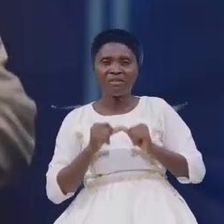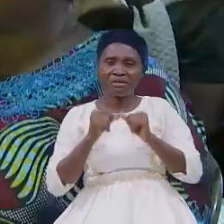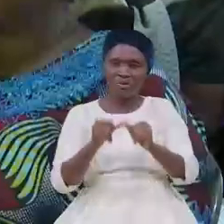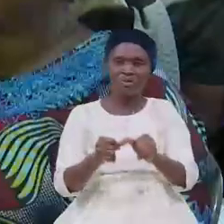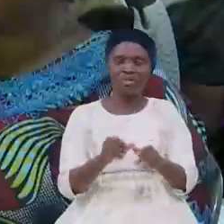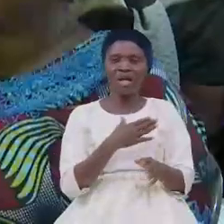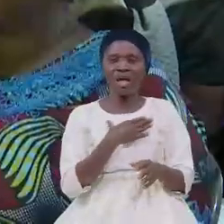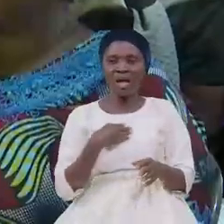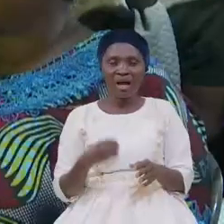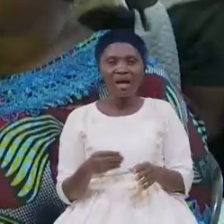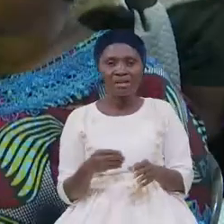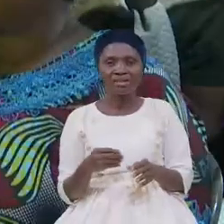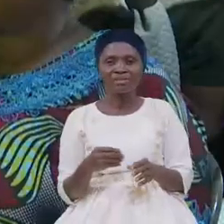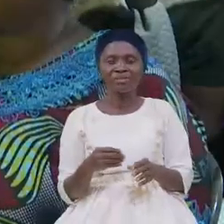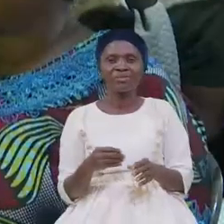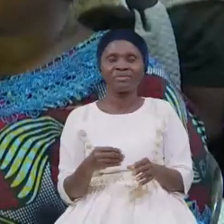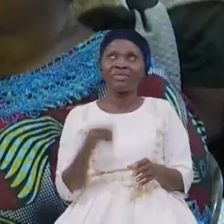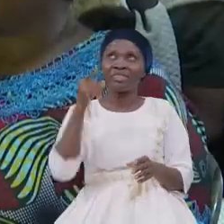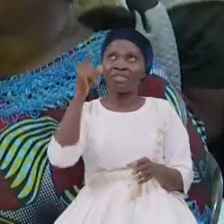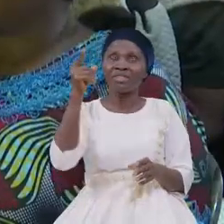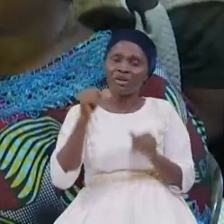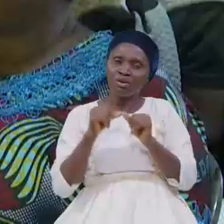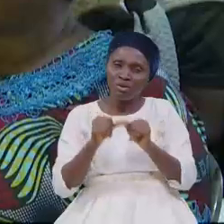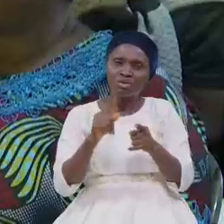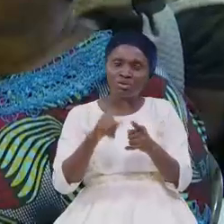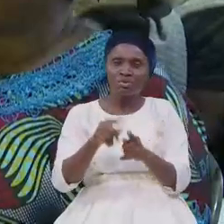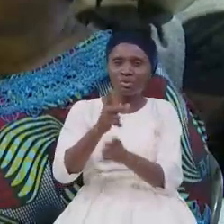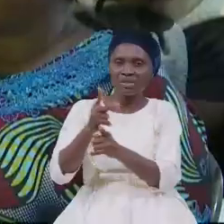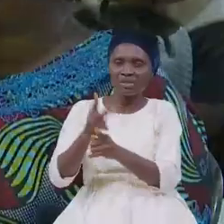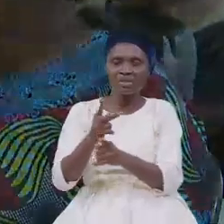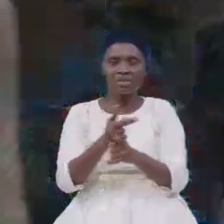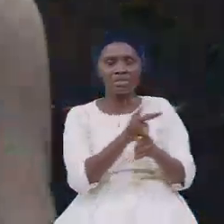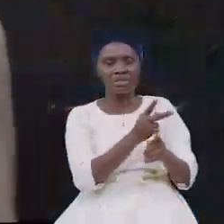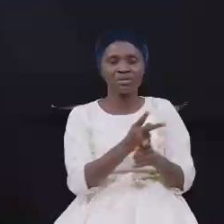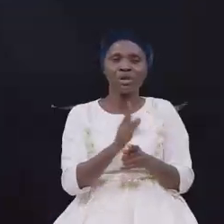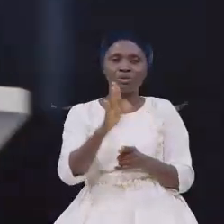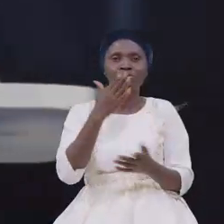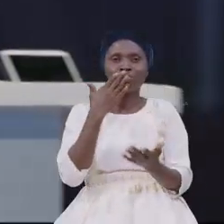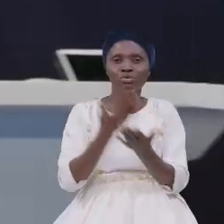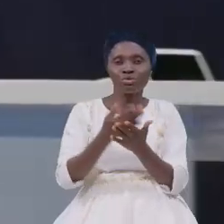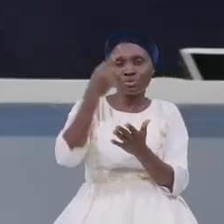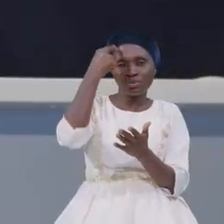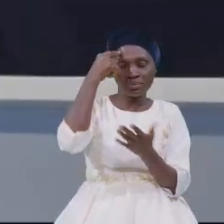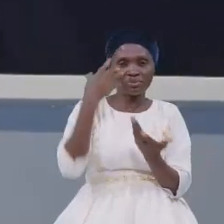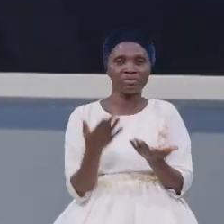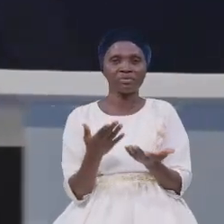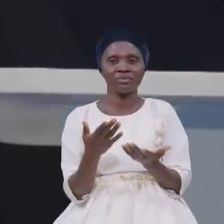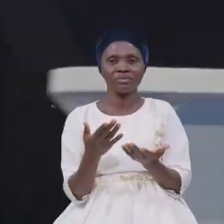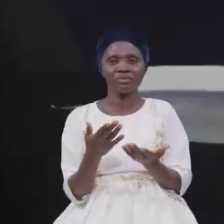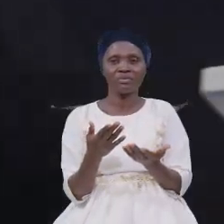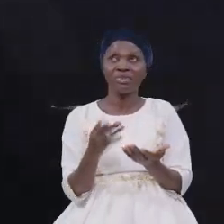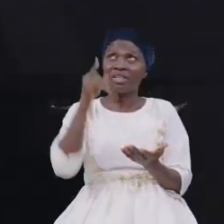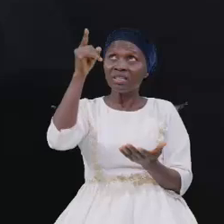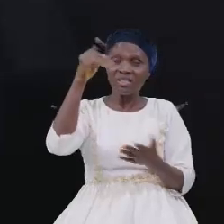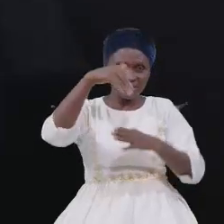brain, he keeps on maintaining your good brain. he sends you to school,